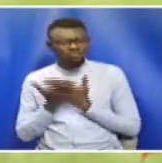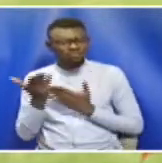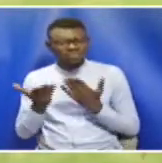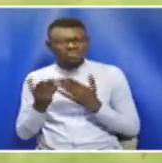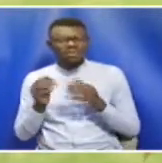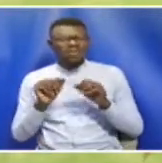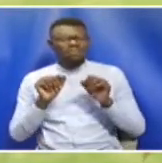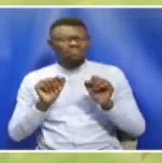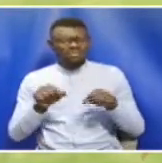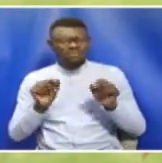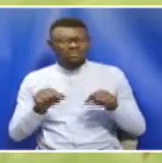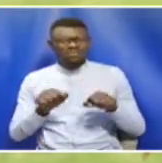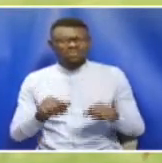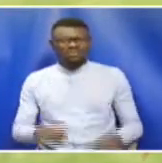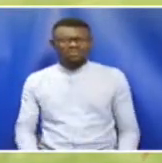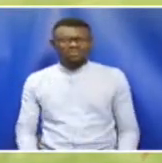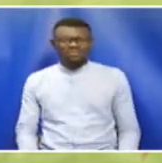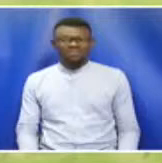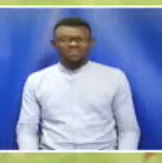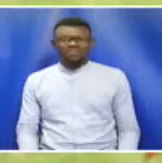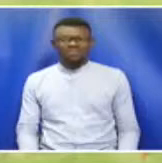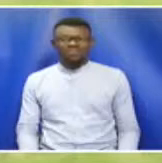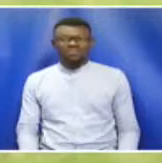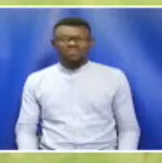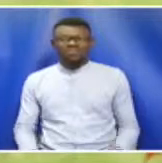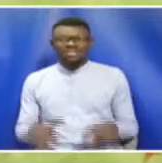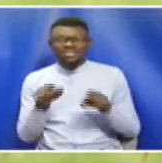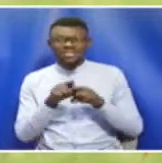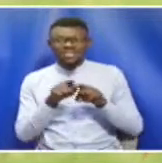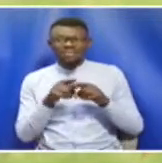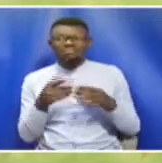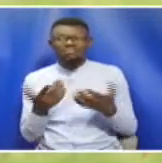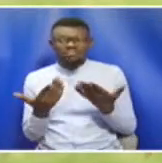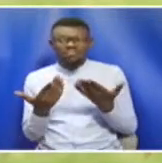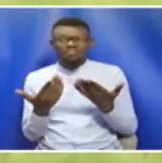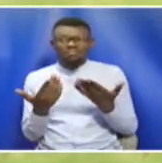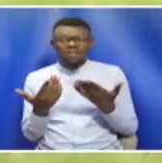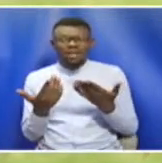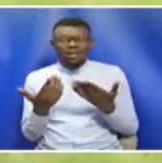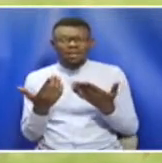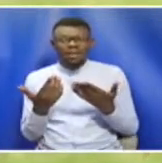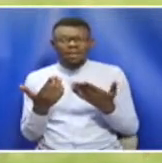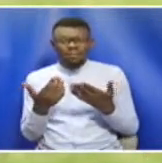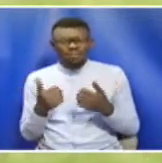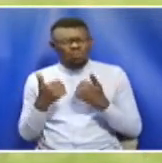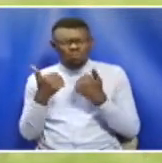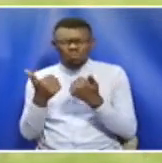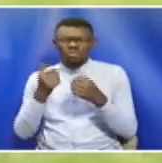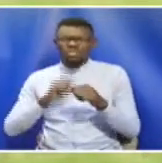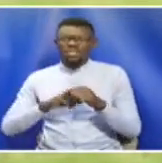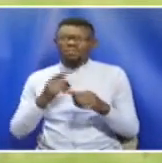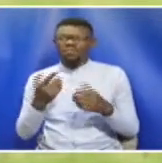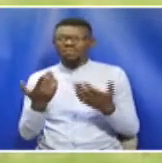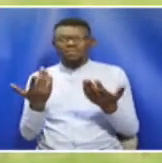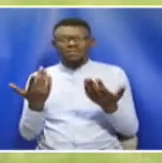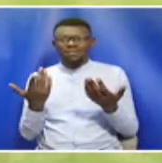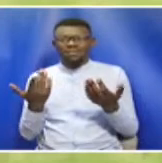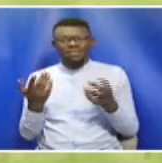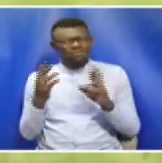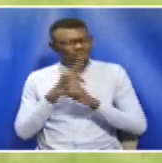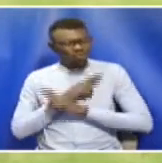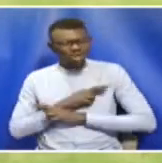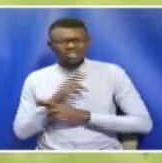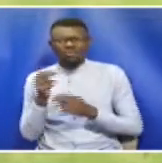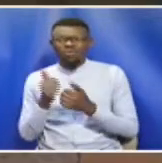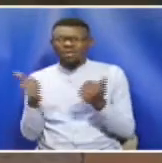area. And for him also, maybe it will be a good time for it to rest, to give it closure on his side